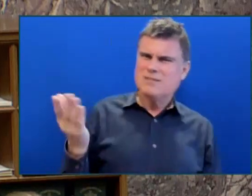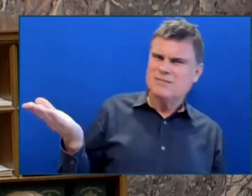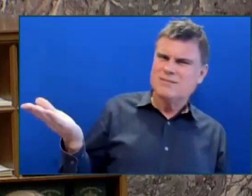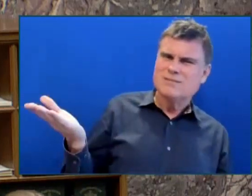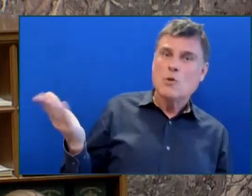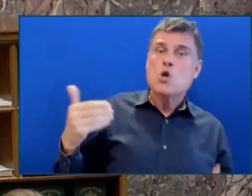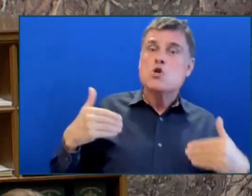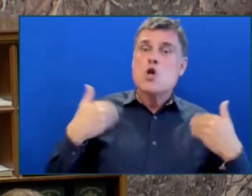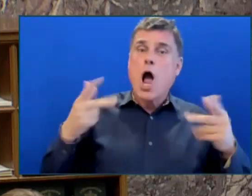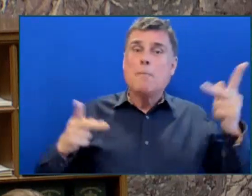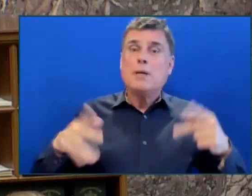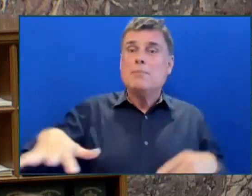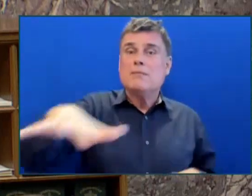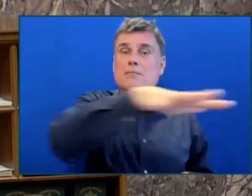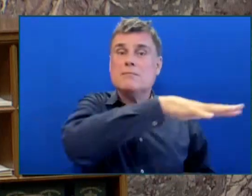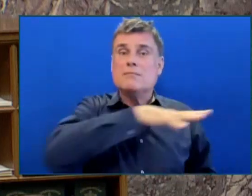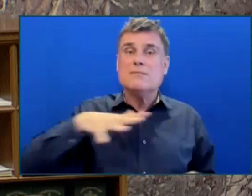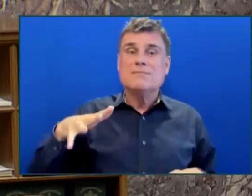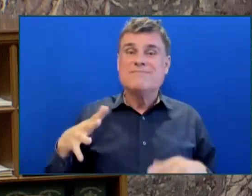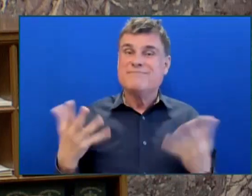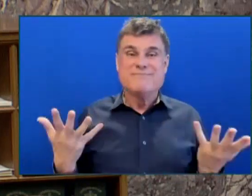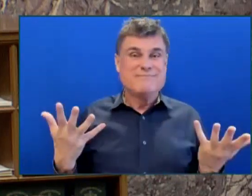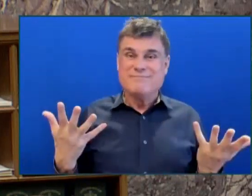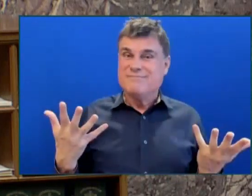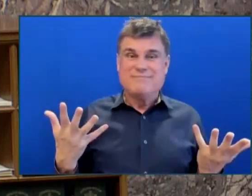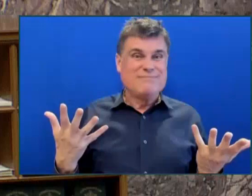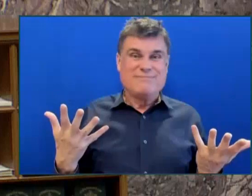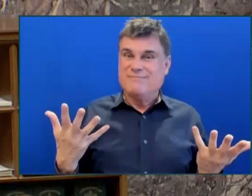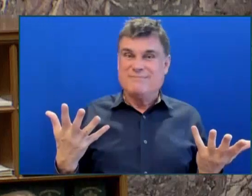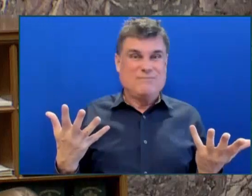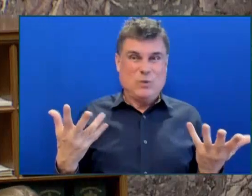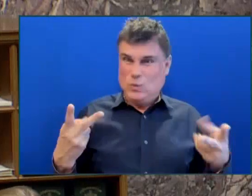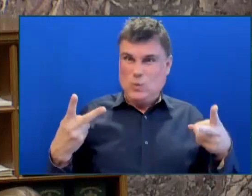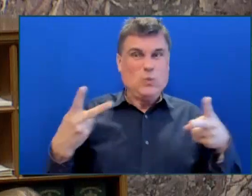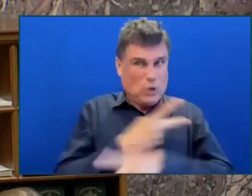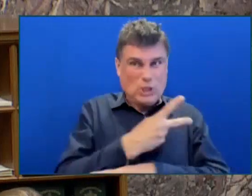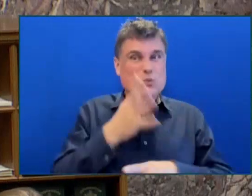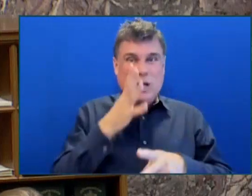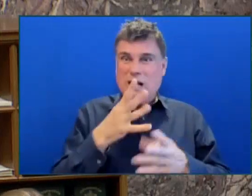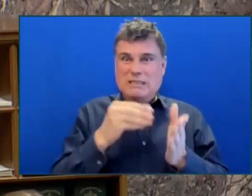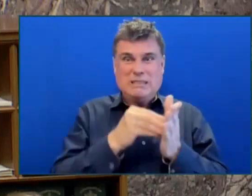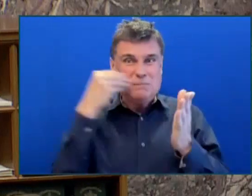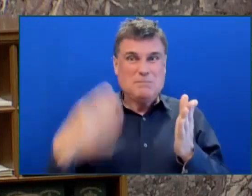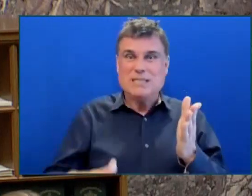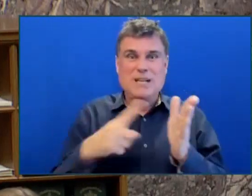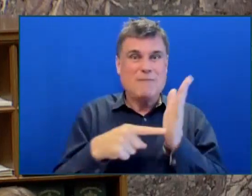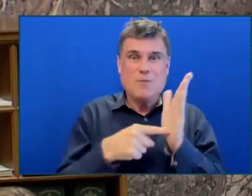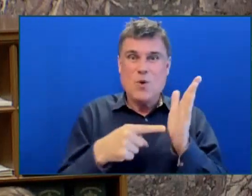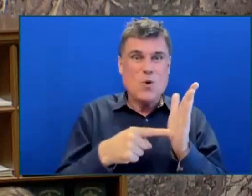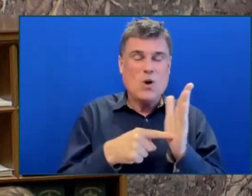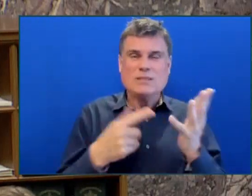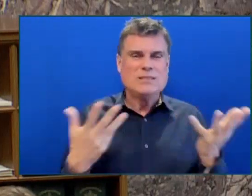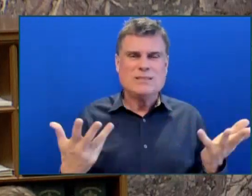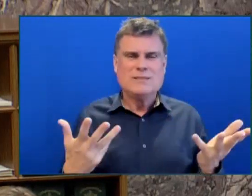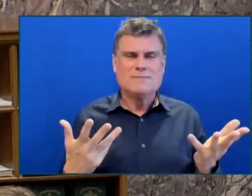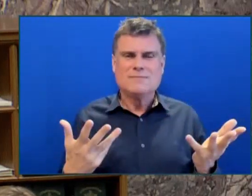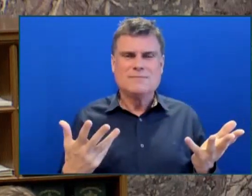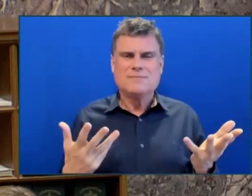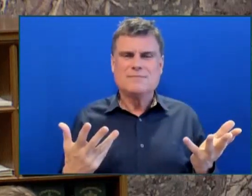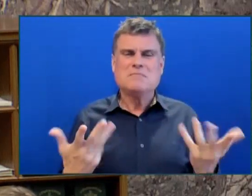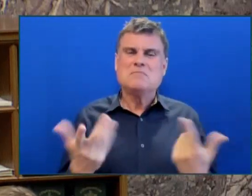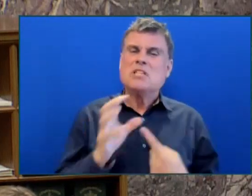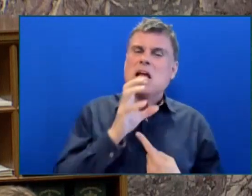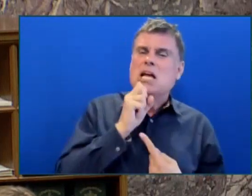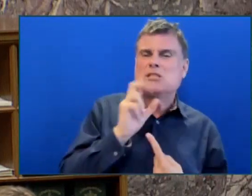quote, "Millennials are now well into their 30s. Many will not be able to afford to buy, and large swaths of aging millennials